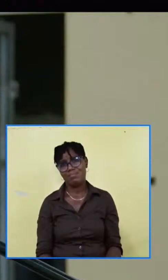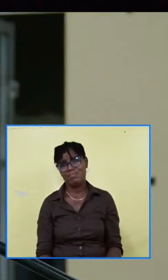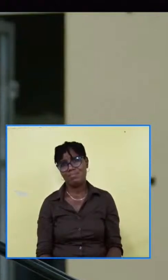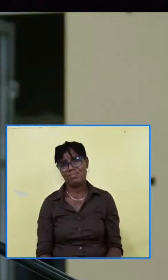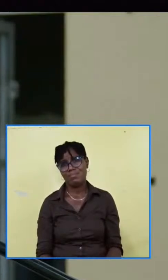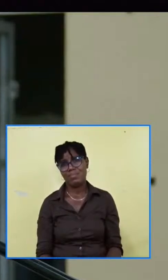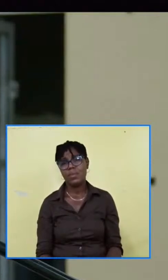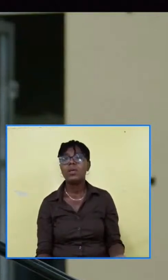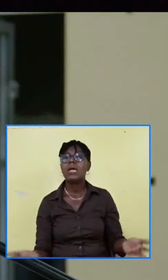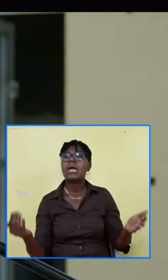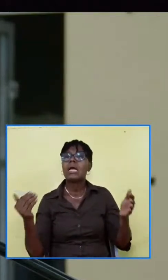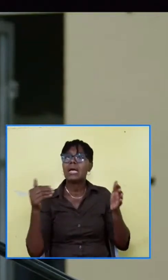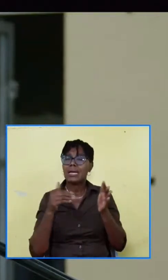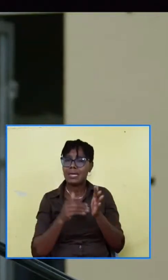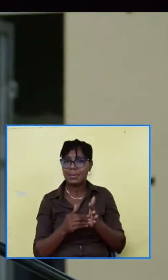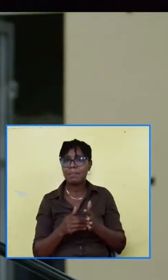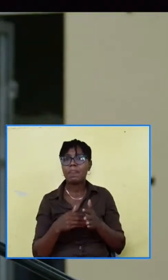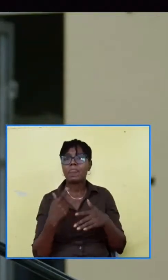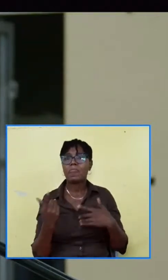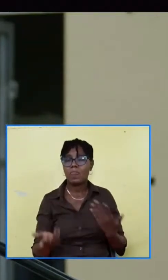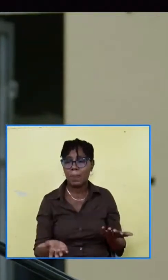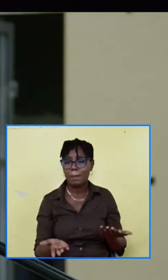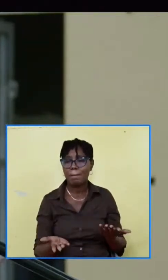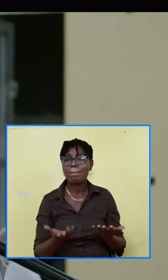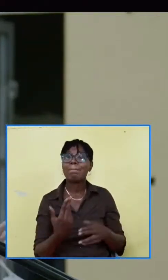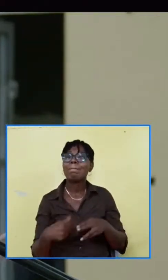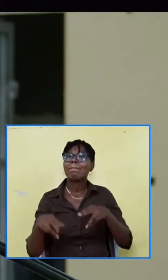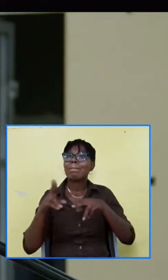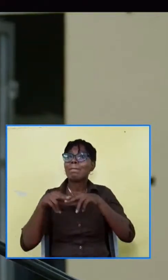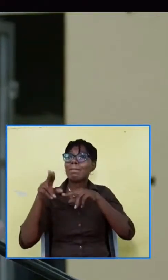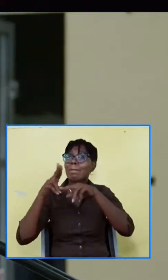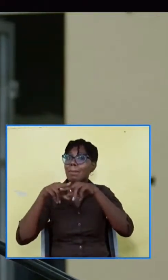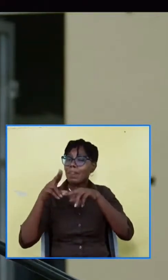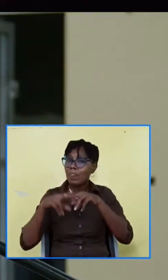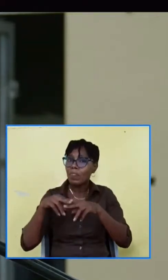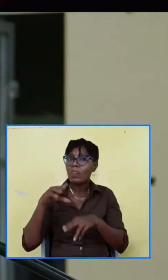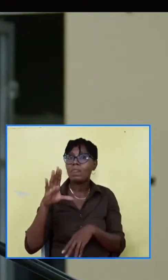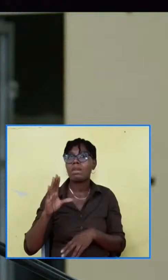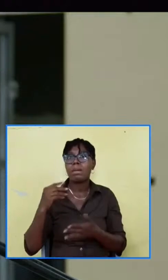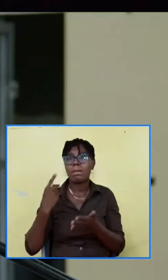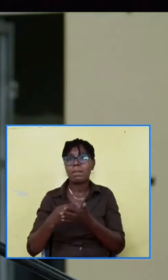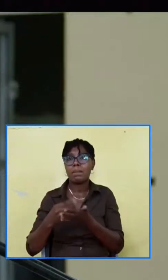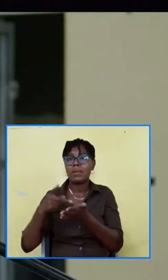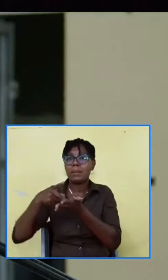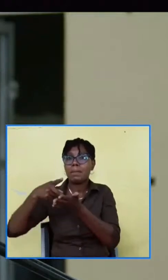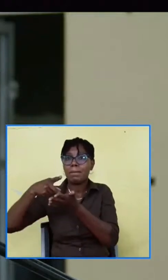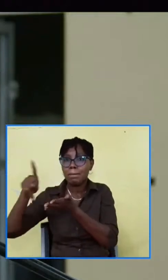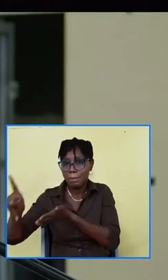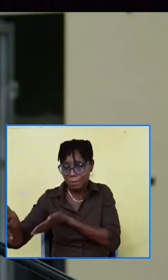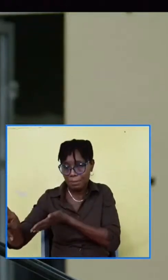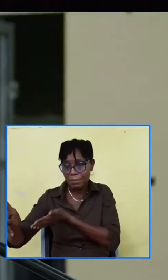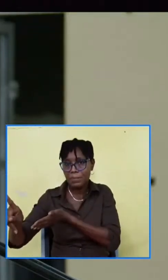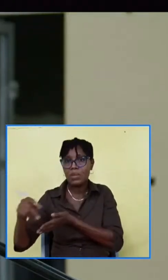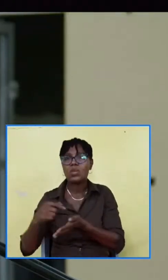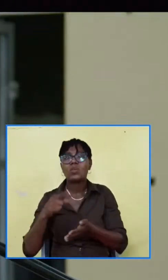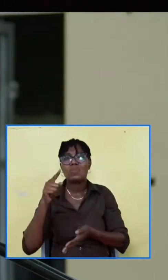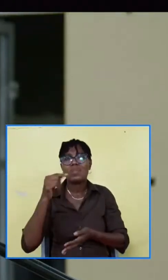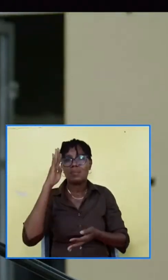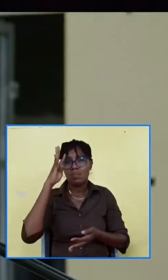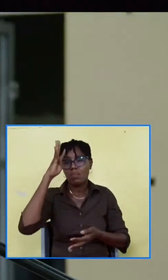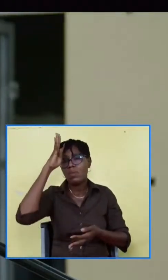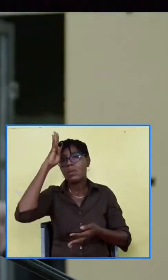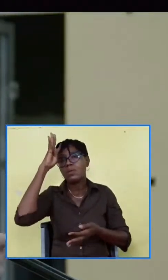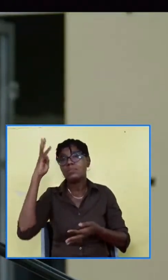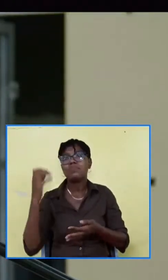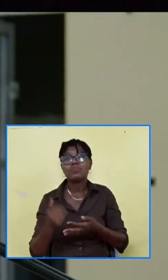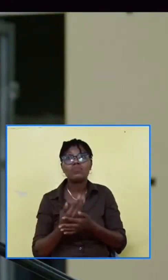increase contributions and decrease the benefits type scenario to fund. You have to get creative.